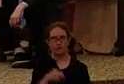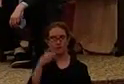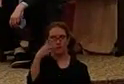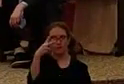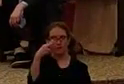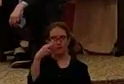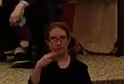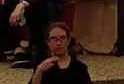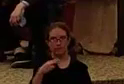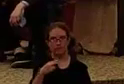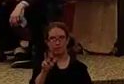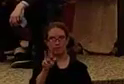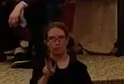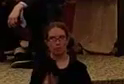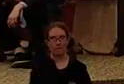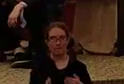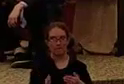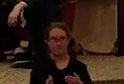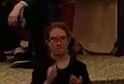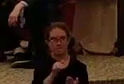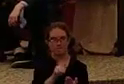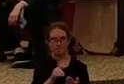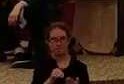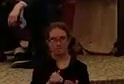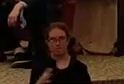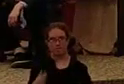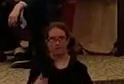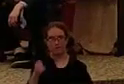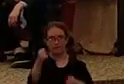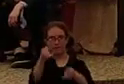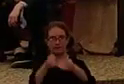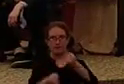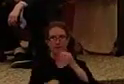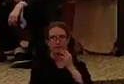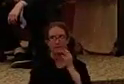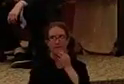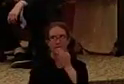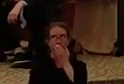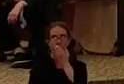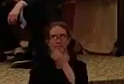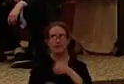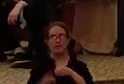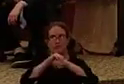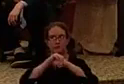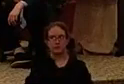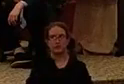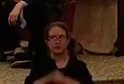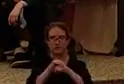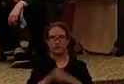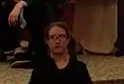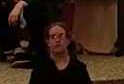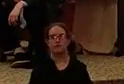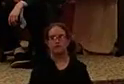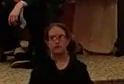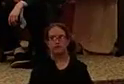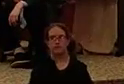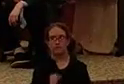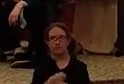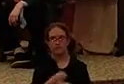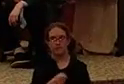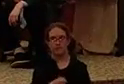halves. They would walk between them. And at the end of it, they would come, they would shake hands, and the covenant would be